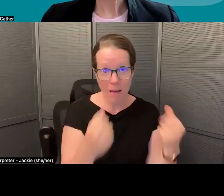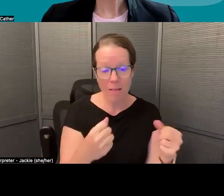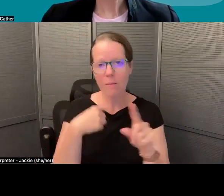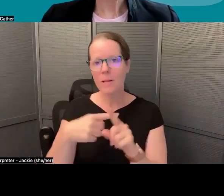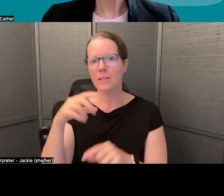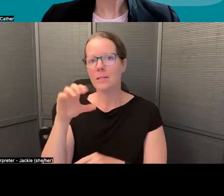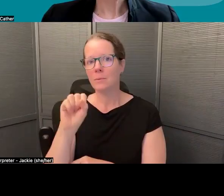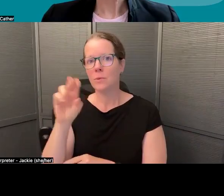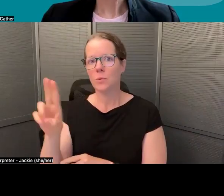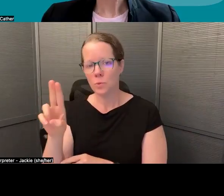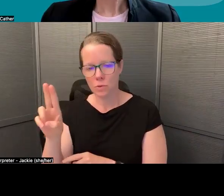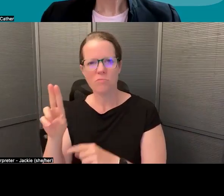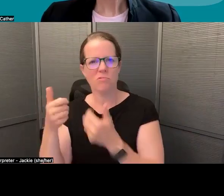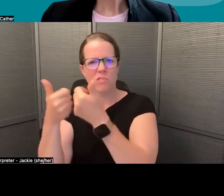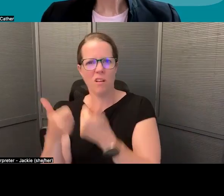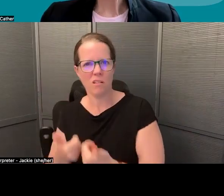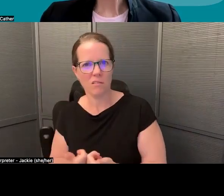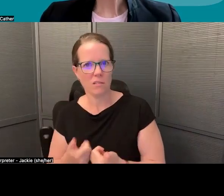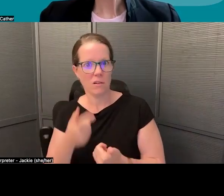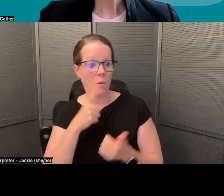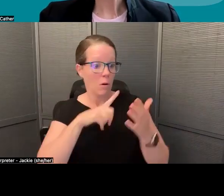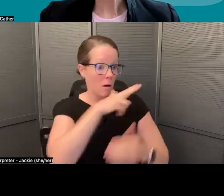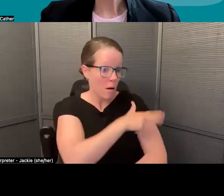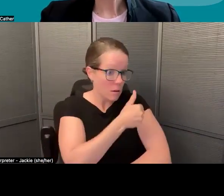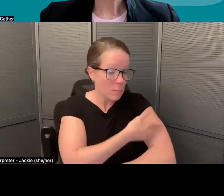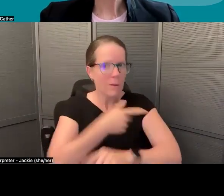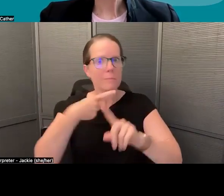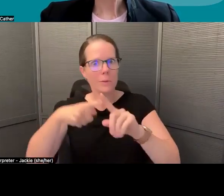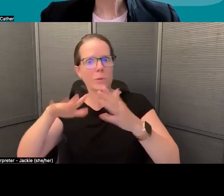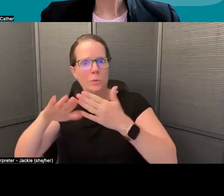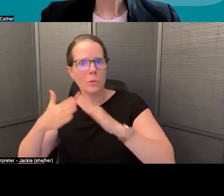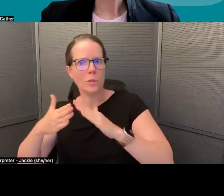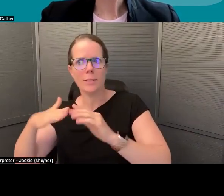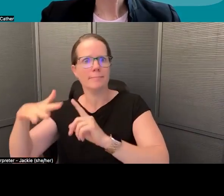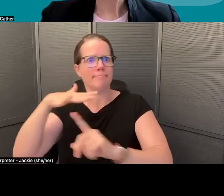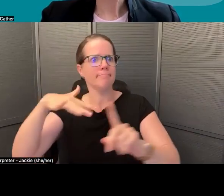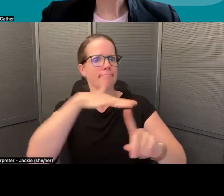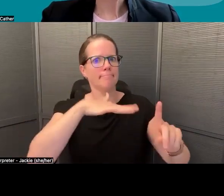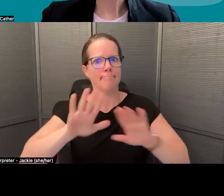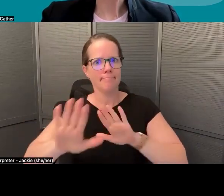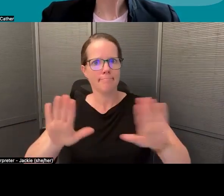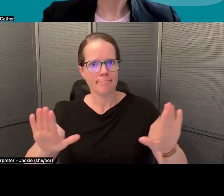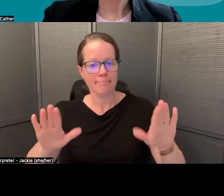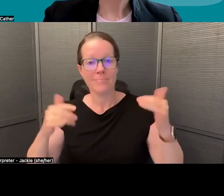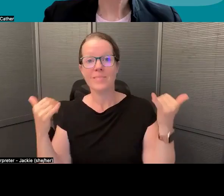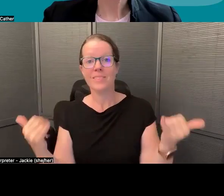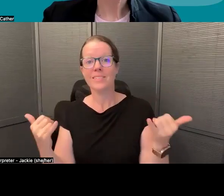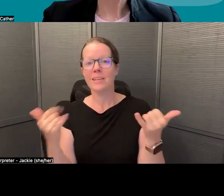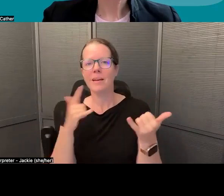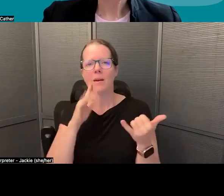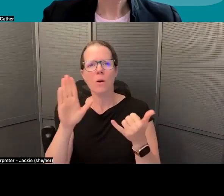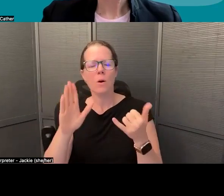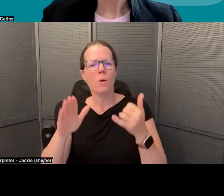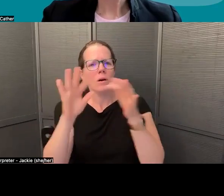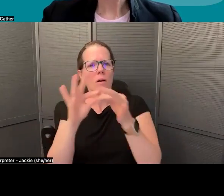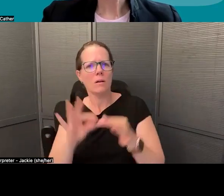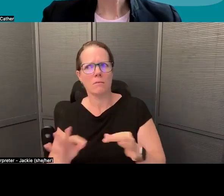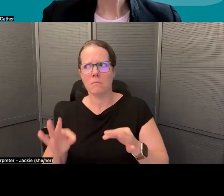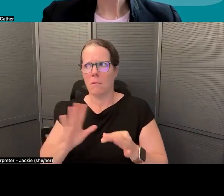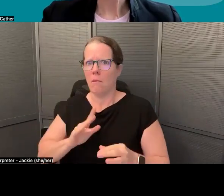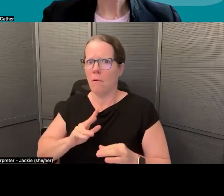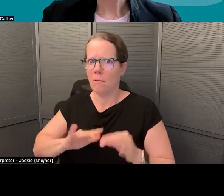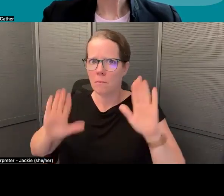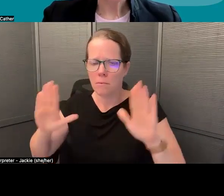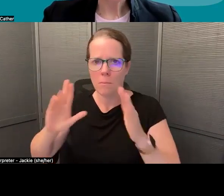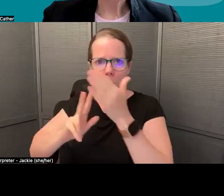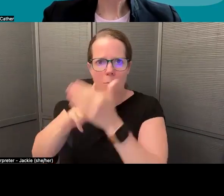and community settings. Today's presentations will highlight innovative programs addressing key challenges. These